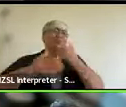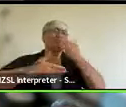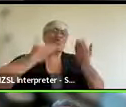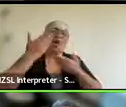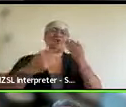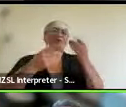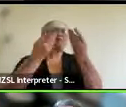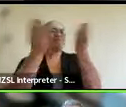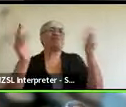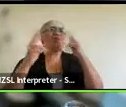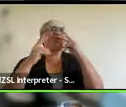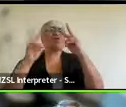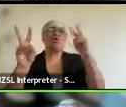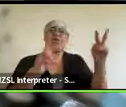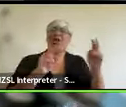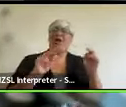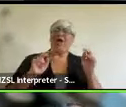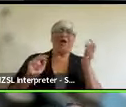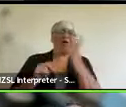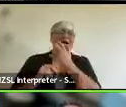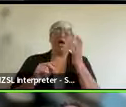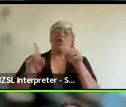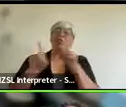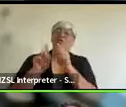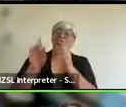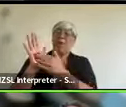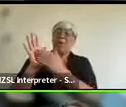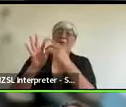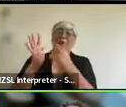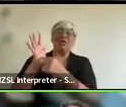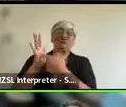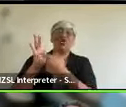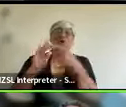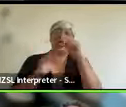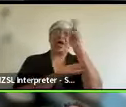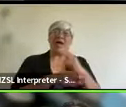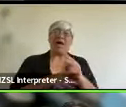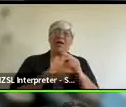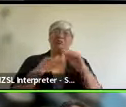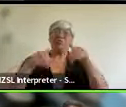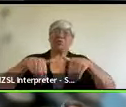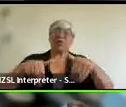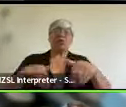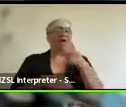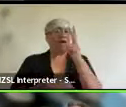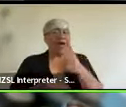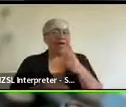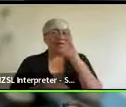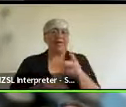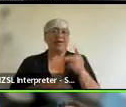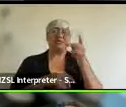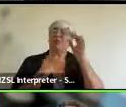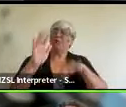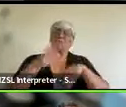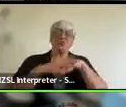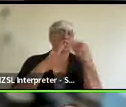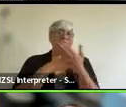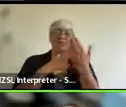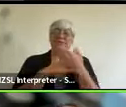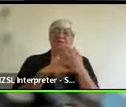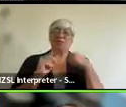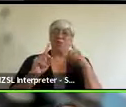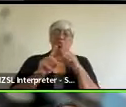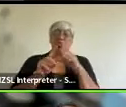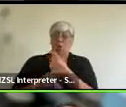One of our best experiences was probably at the Metropolitan Museum of Art in New York, where, again, very accessible. And my daughter was given